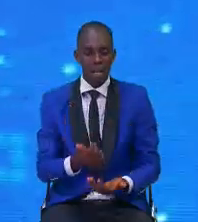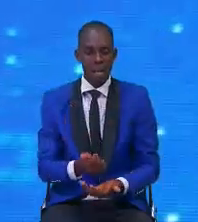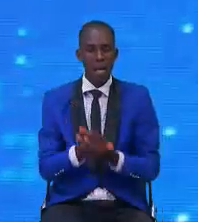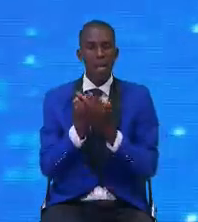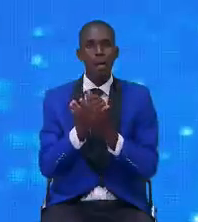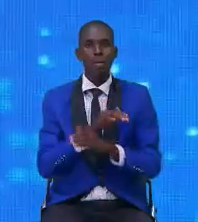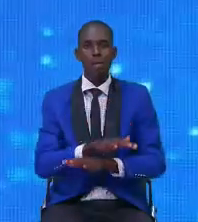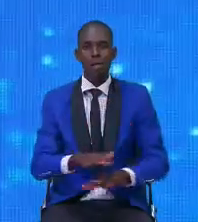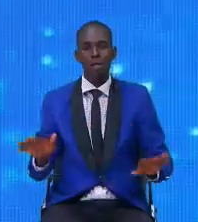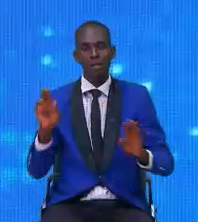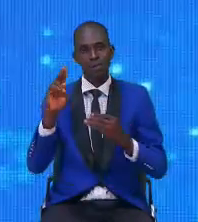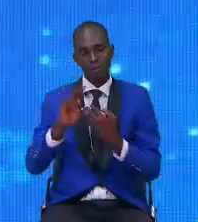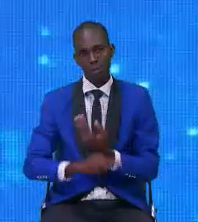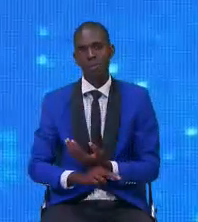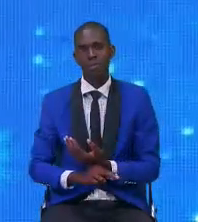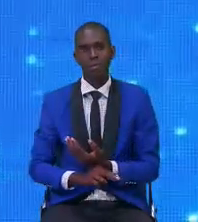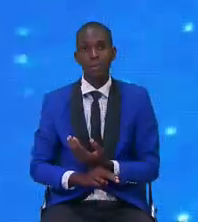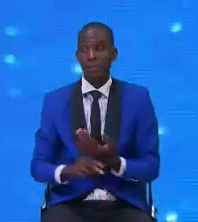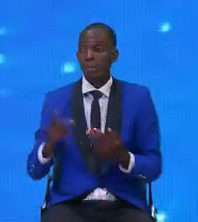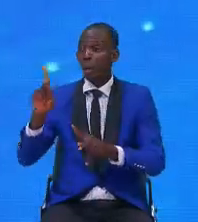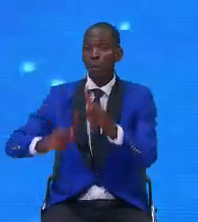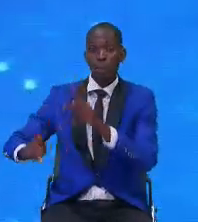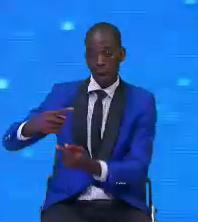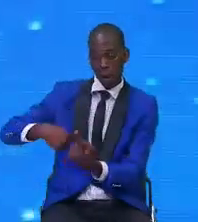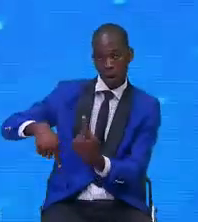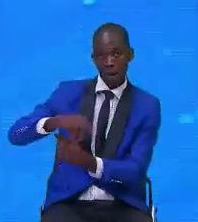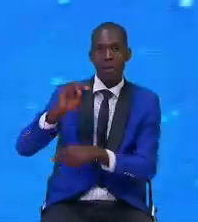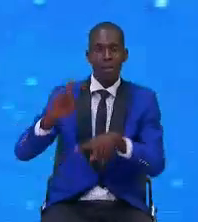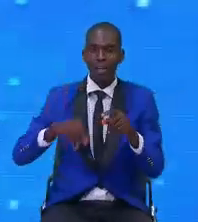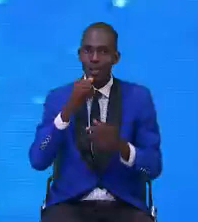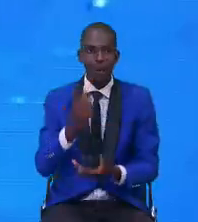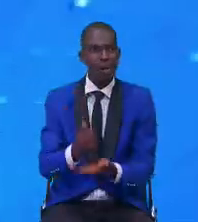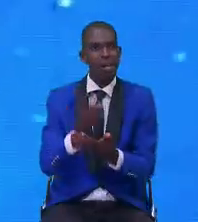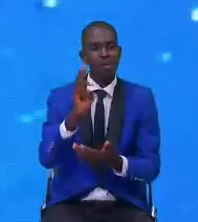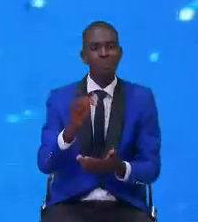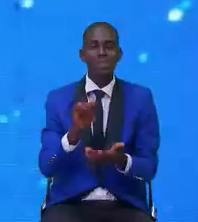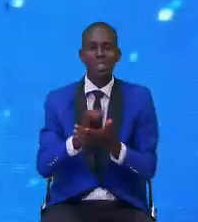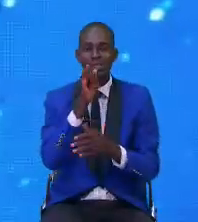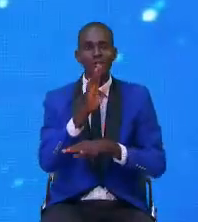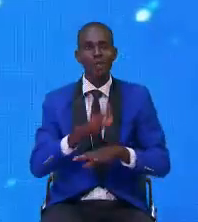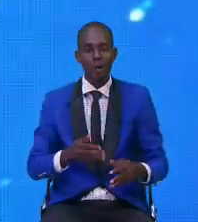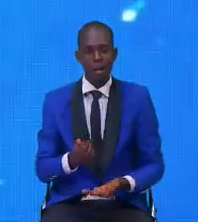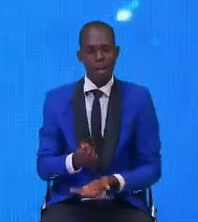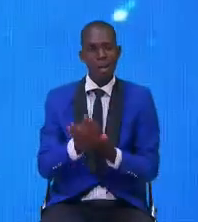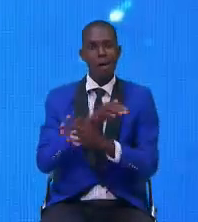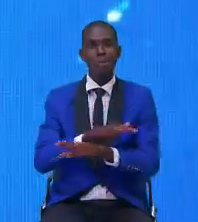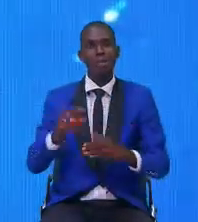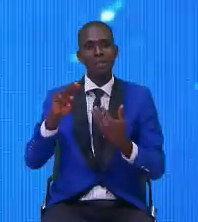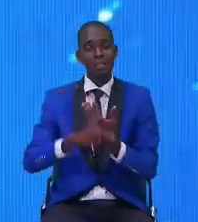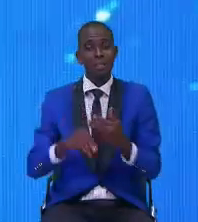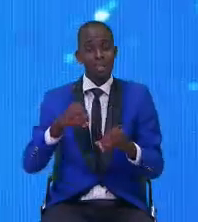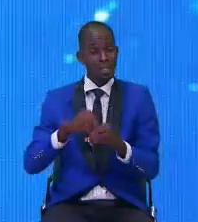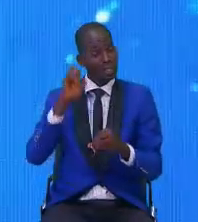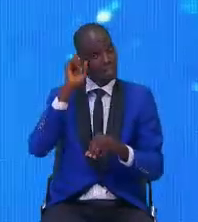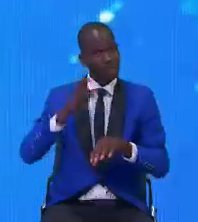set a barrier between himself and the Lord, then there is helplessness at the time of his fear.